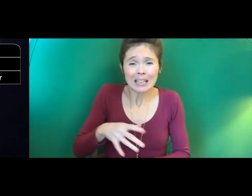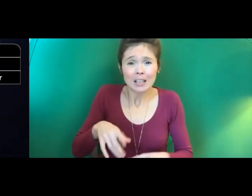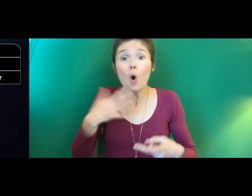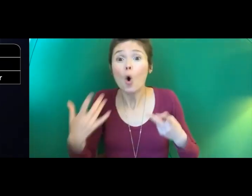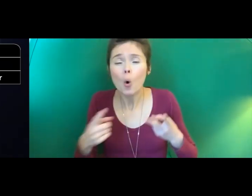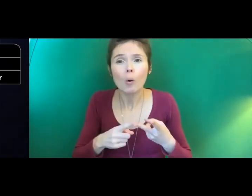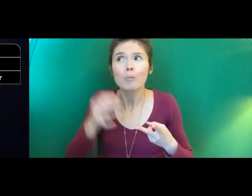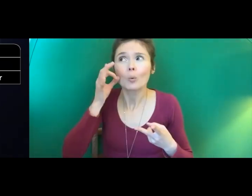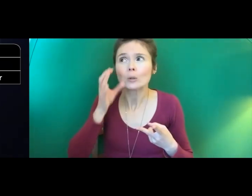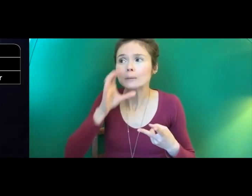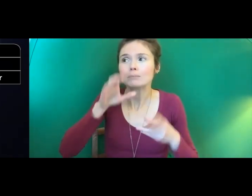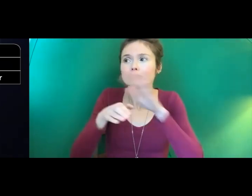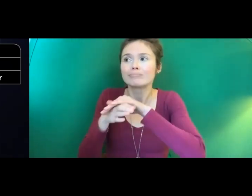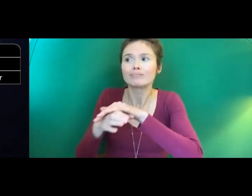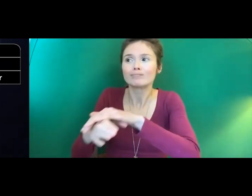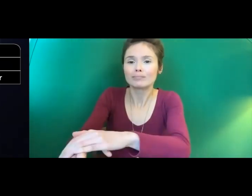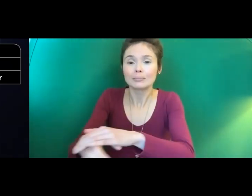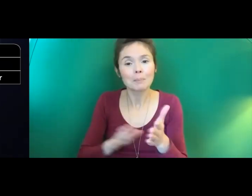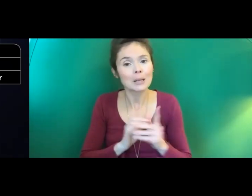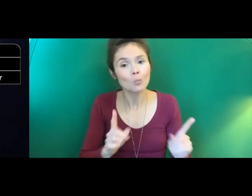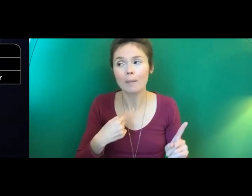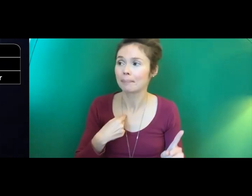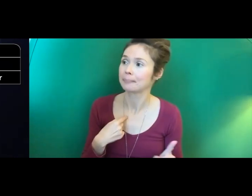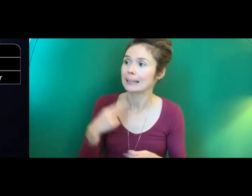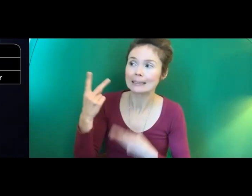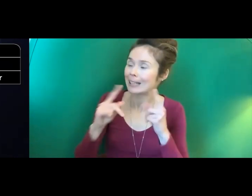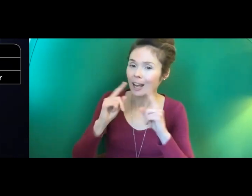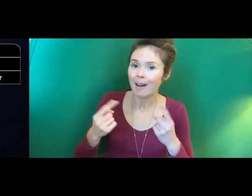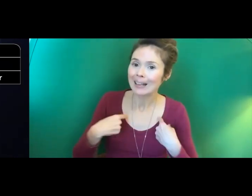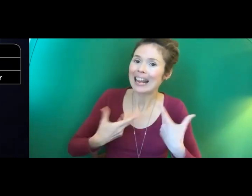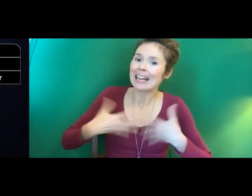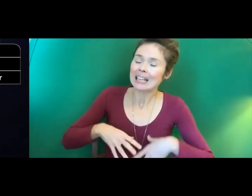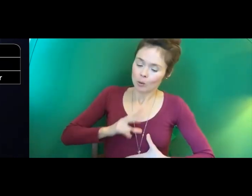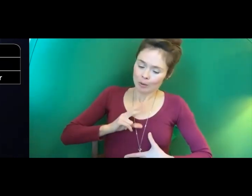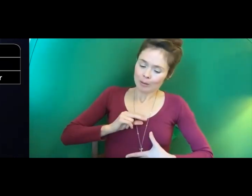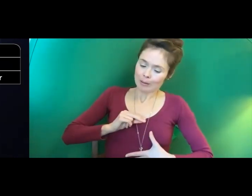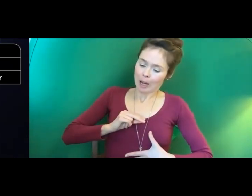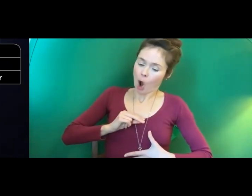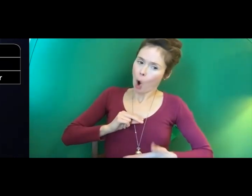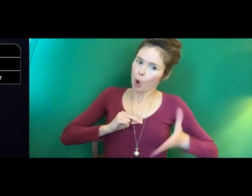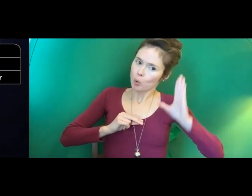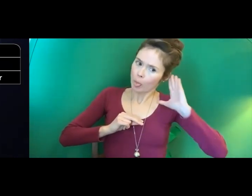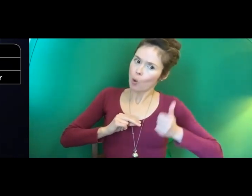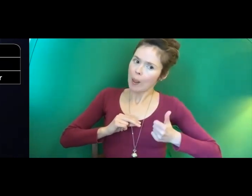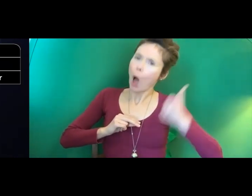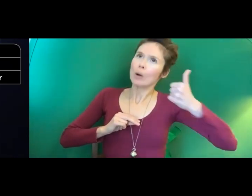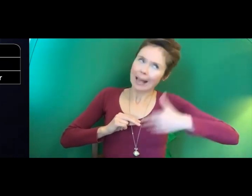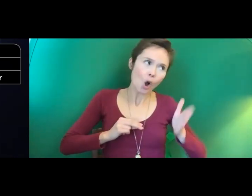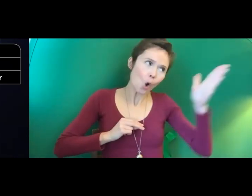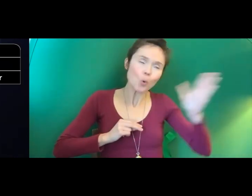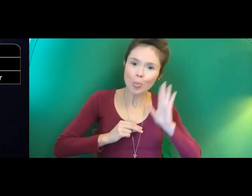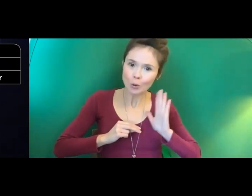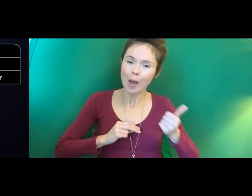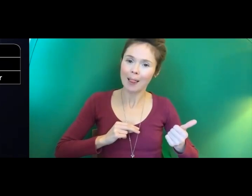because you won't be taking on fluids. It's about well-being and looking after yourself. So it was a really, really key thing for me.